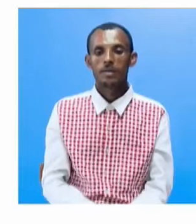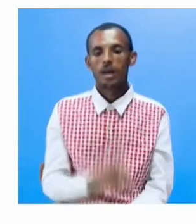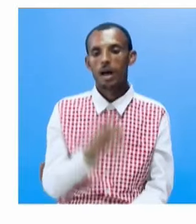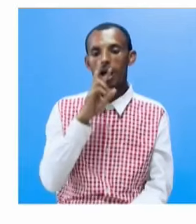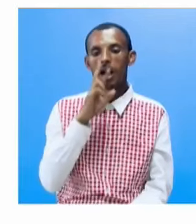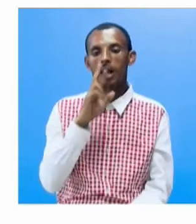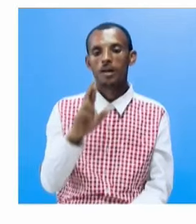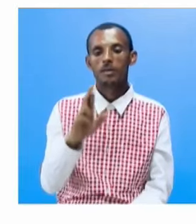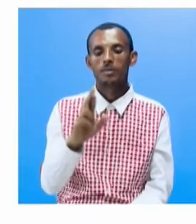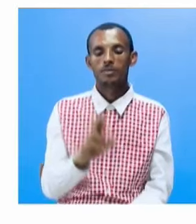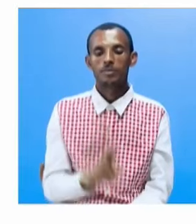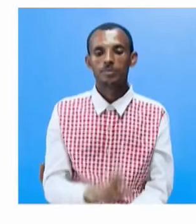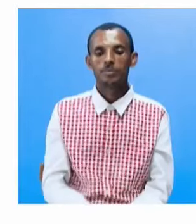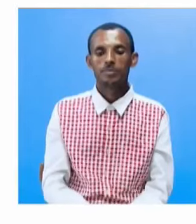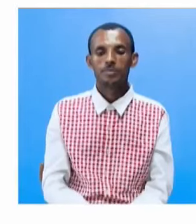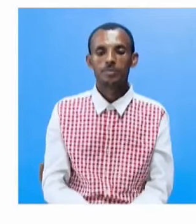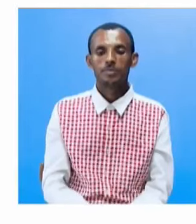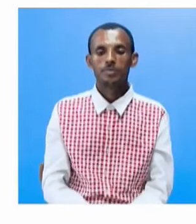are